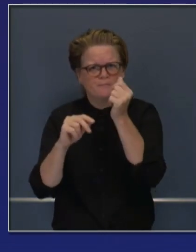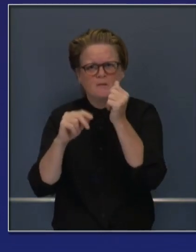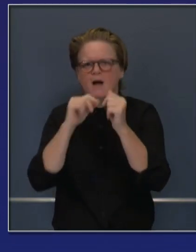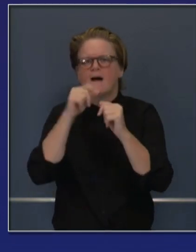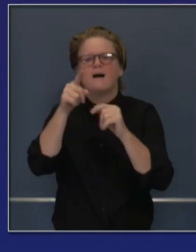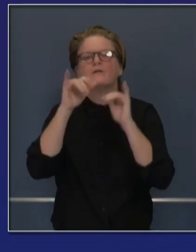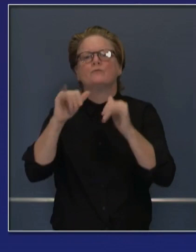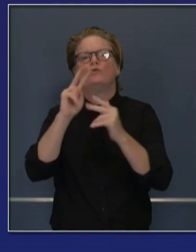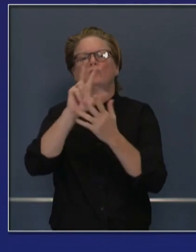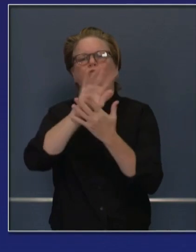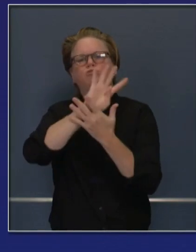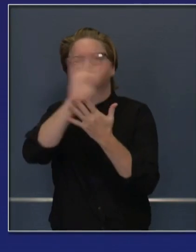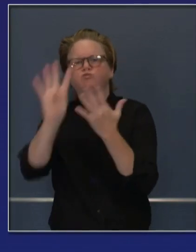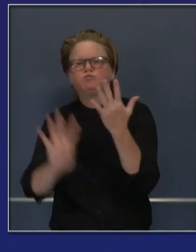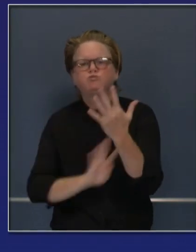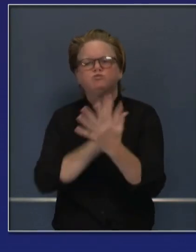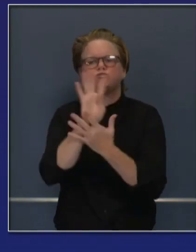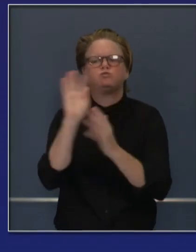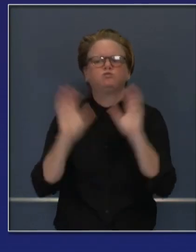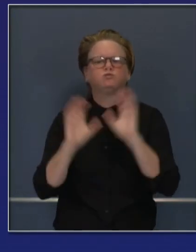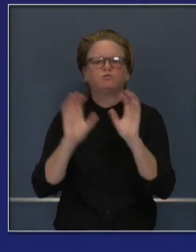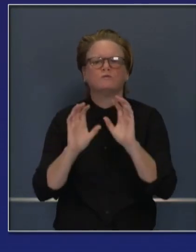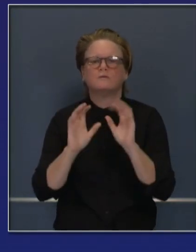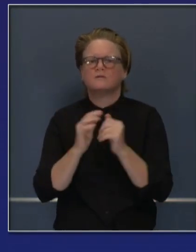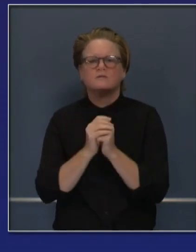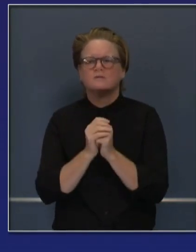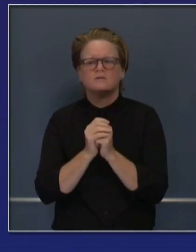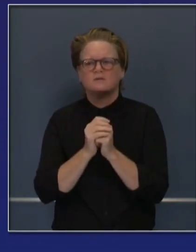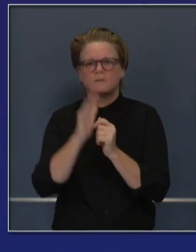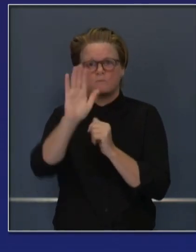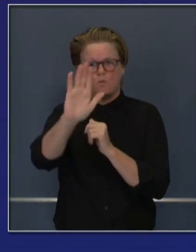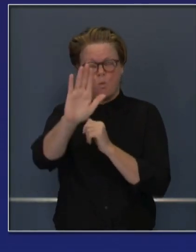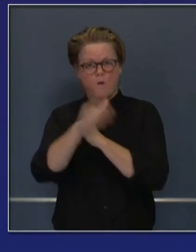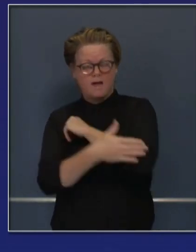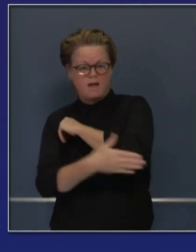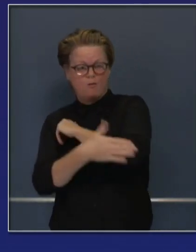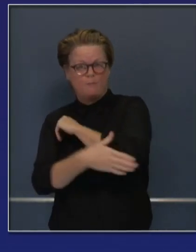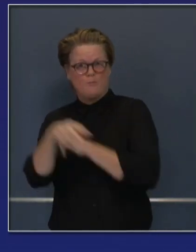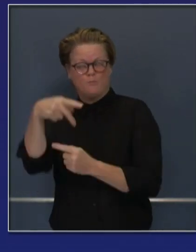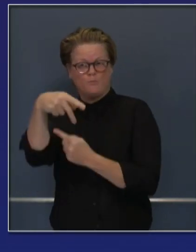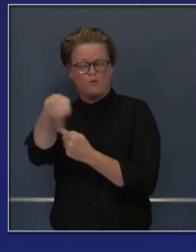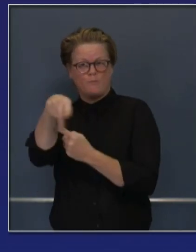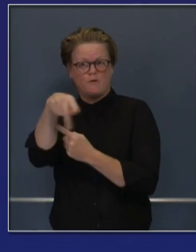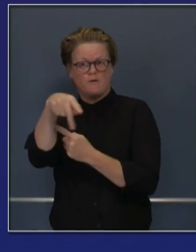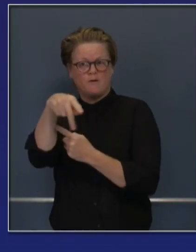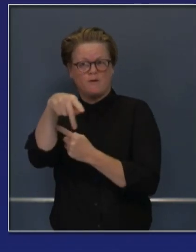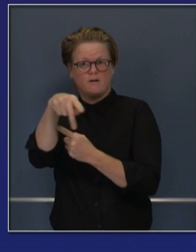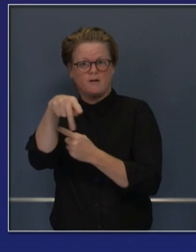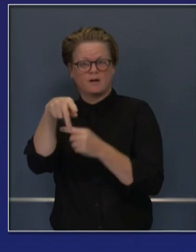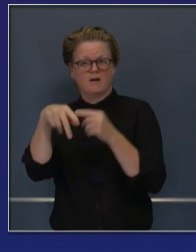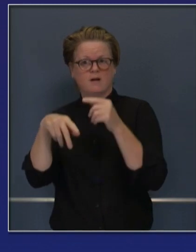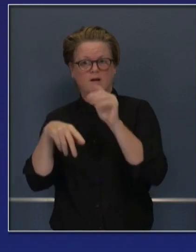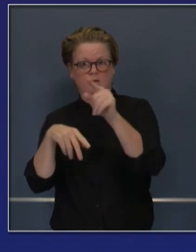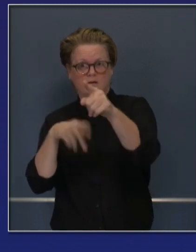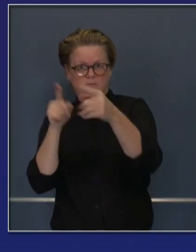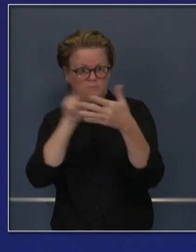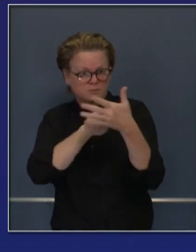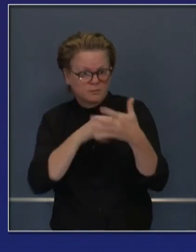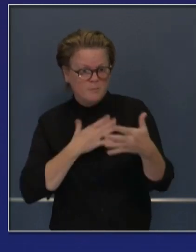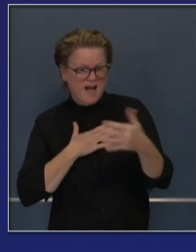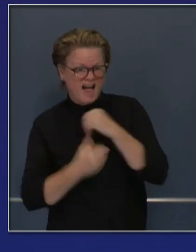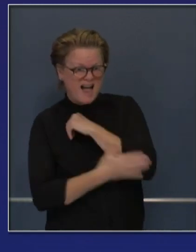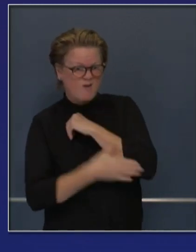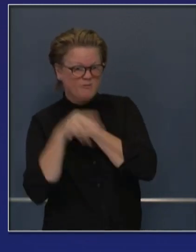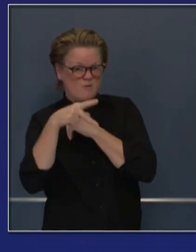purple tiered counties, we are strongly urging do not gather indoors with other households.